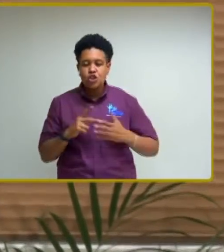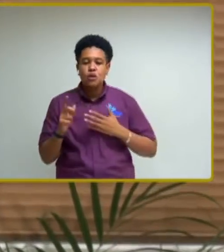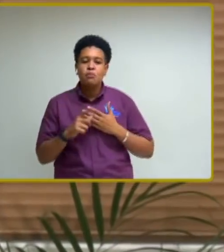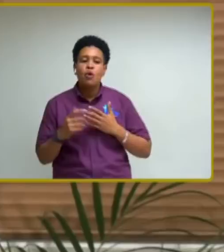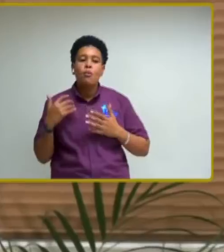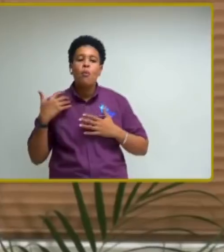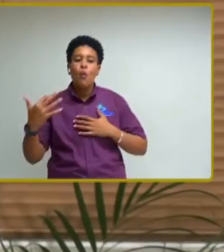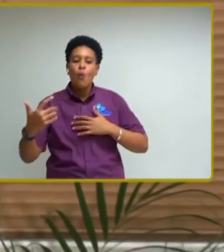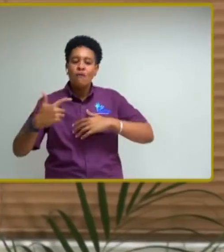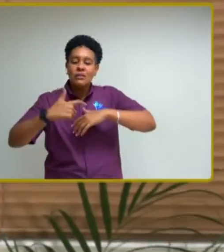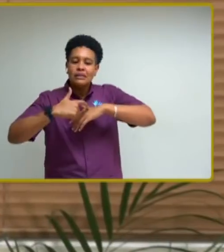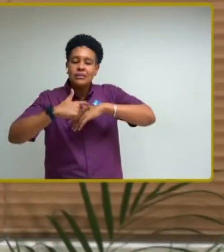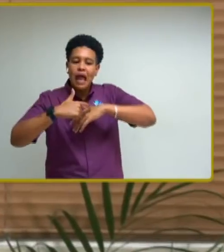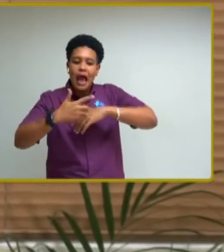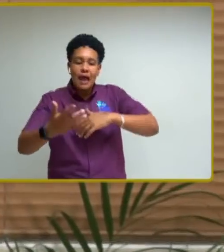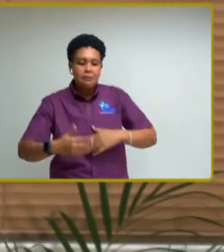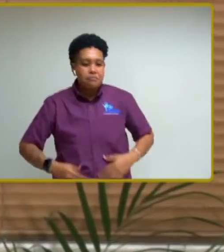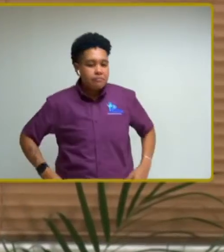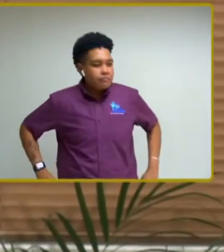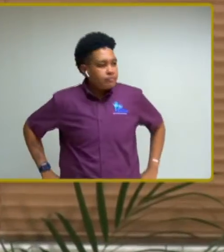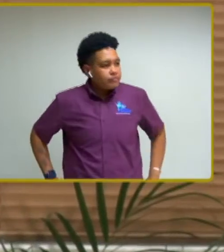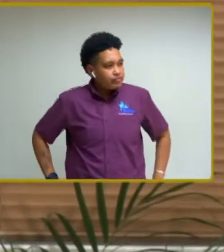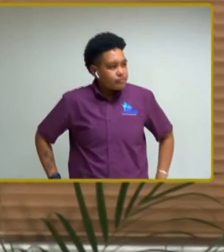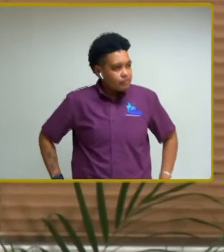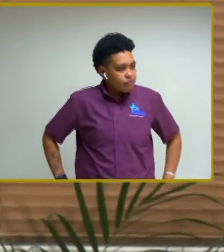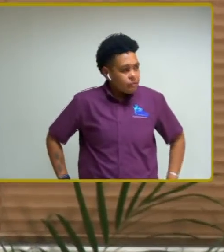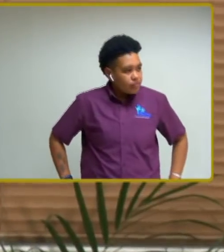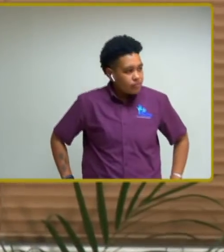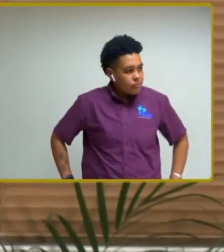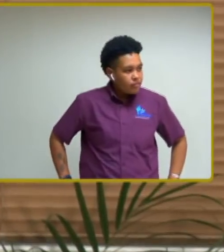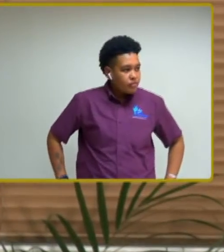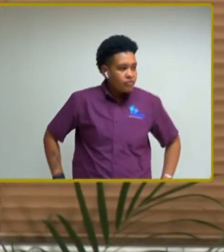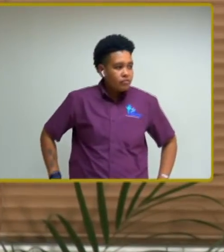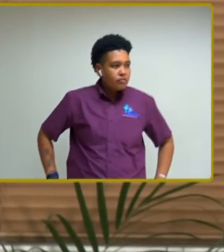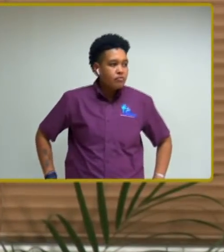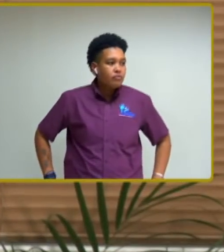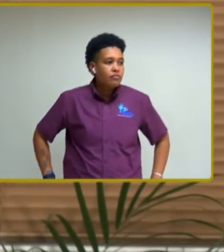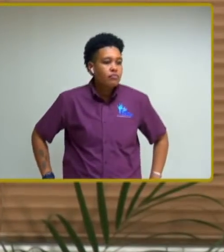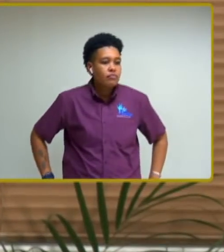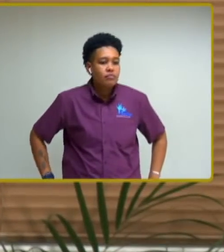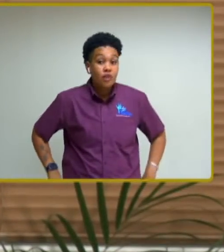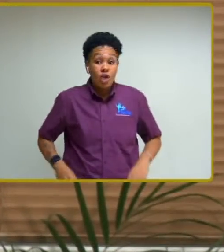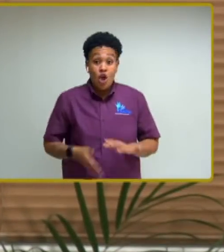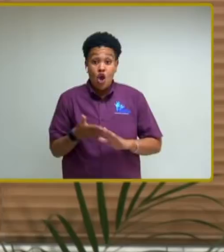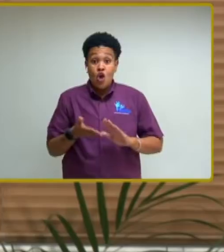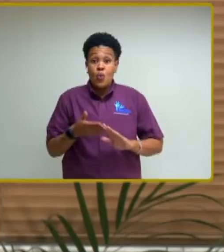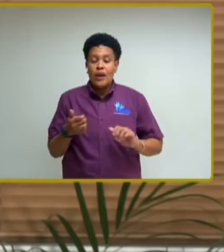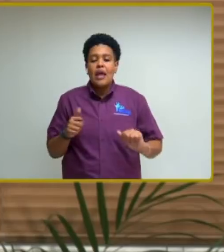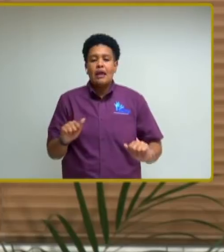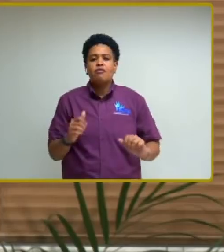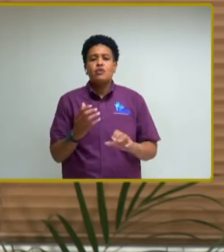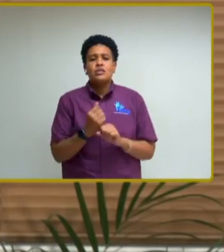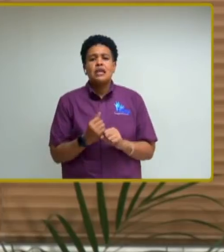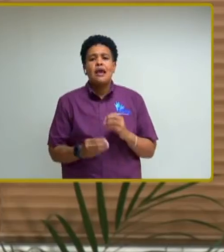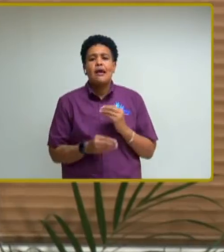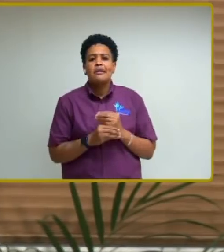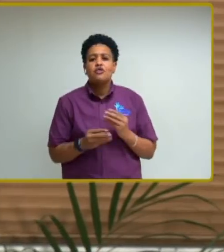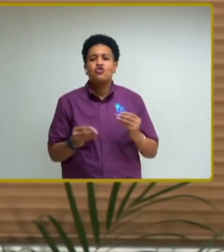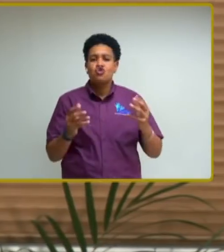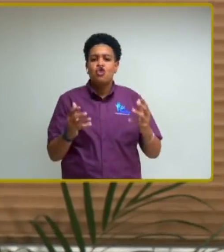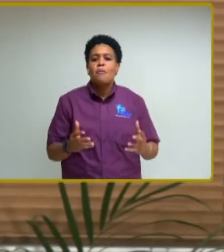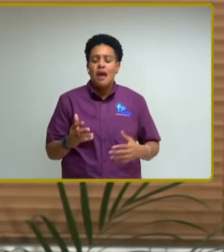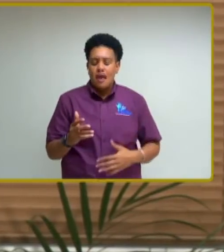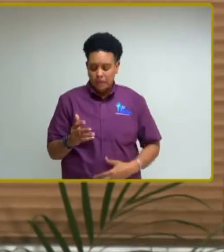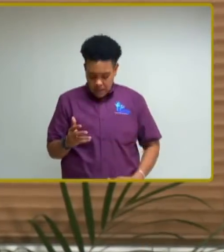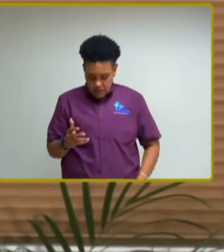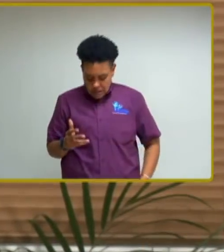this period. There are ongoing efforts to secure additional supplies.